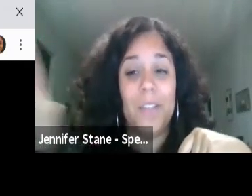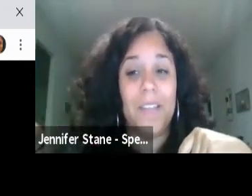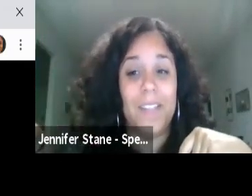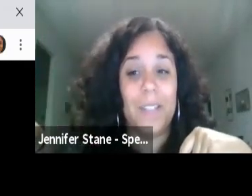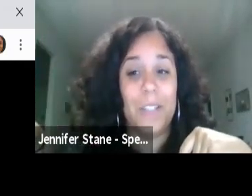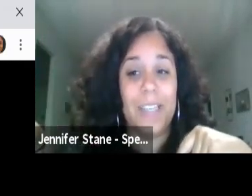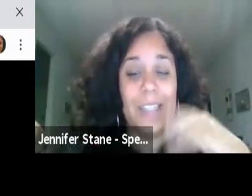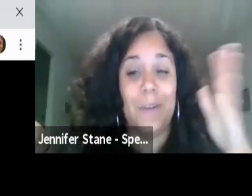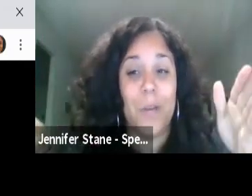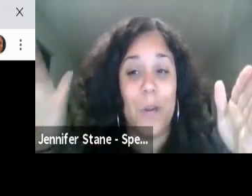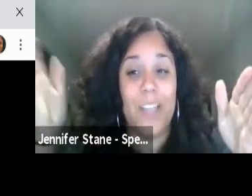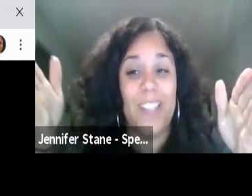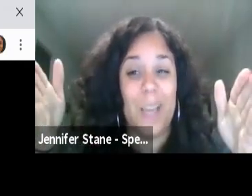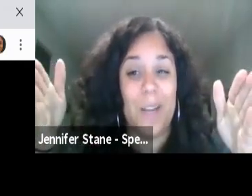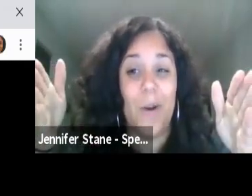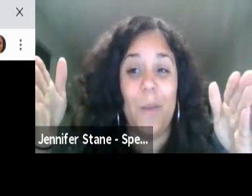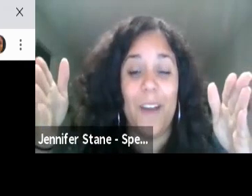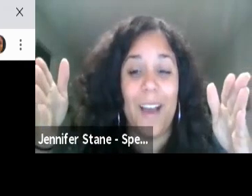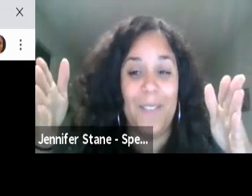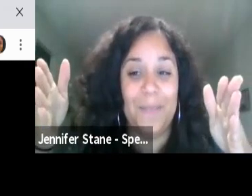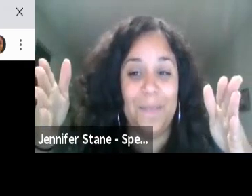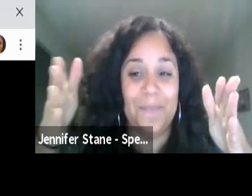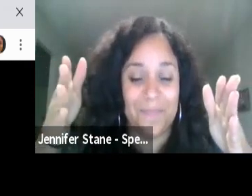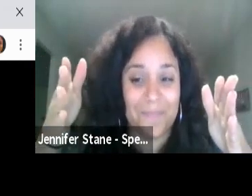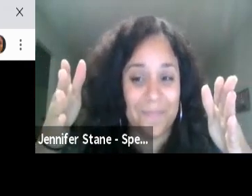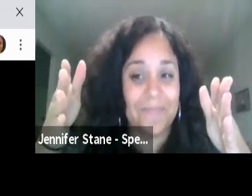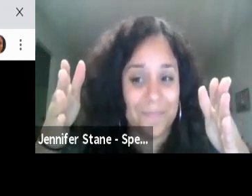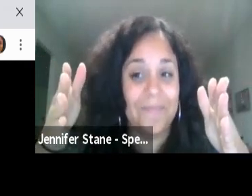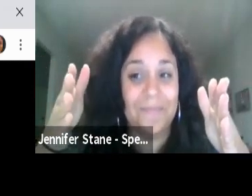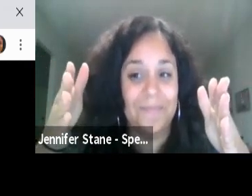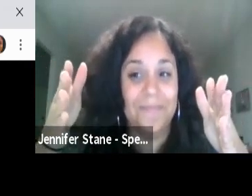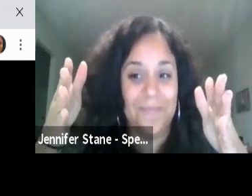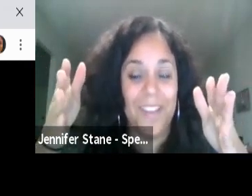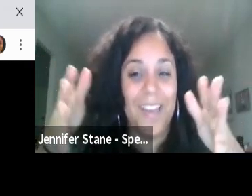and you leave that sucker on your desk from noon until time to go home at 5.